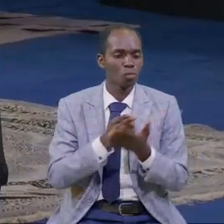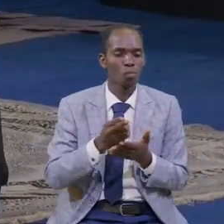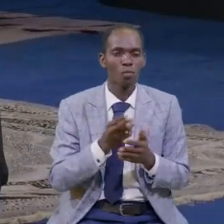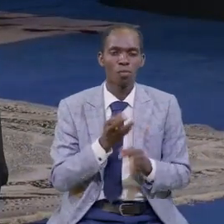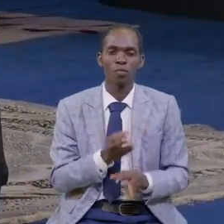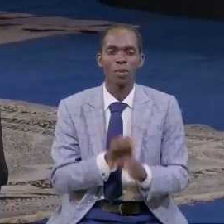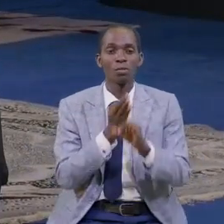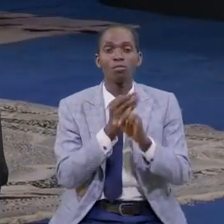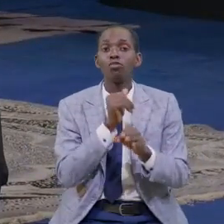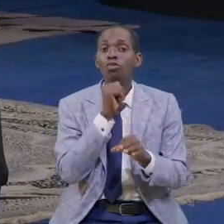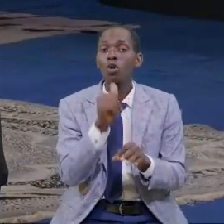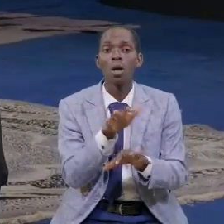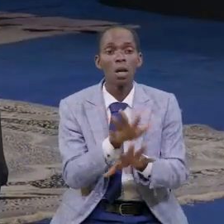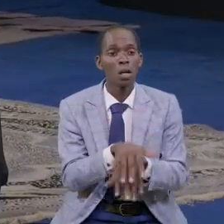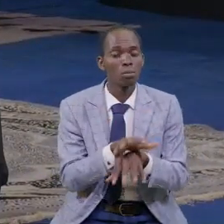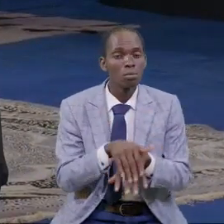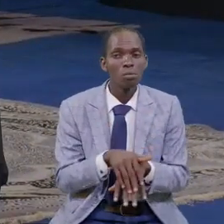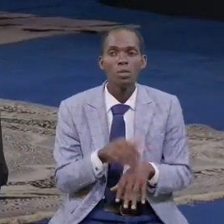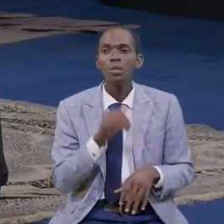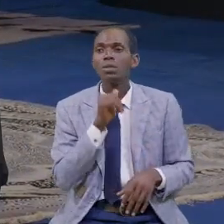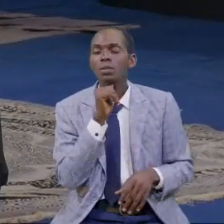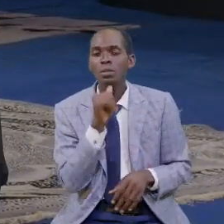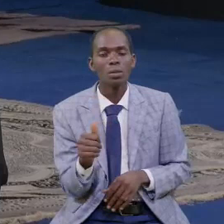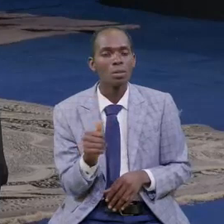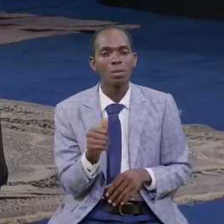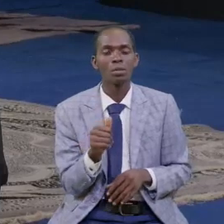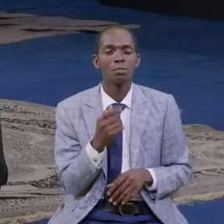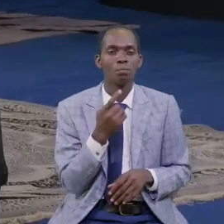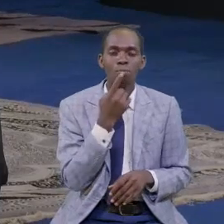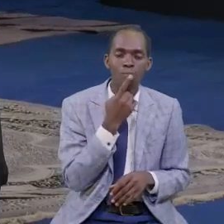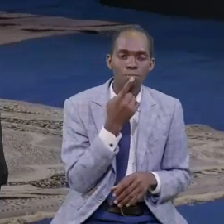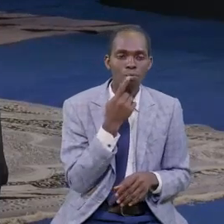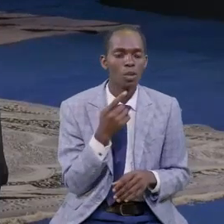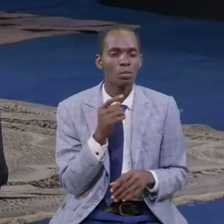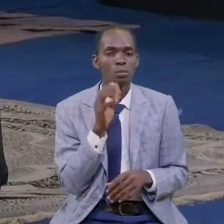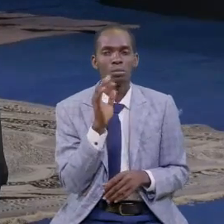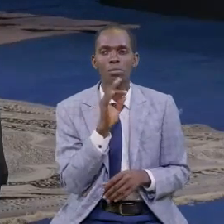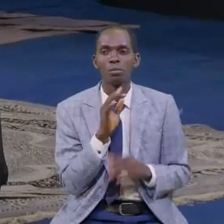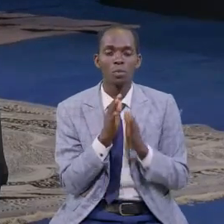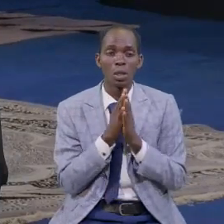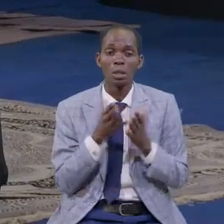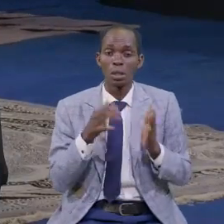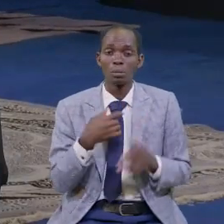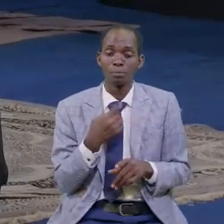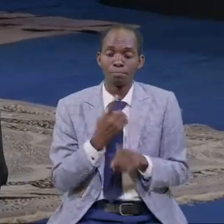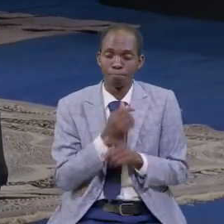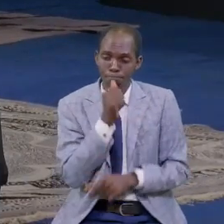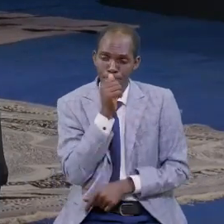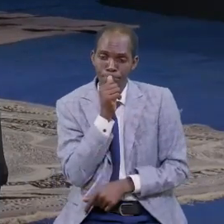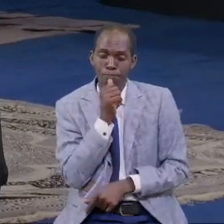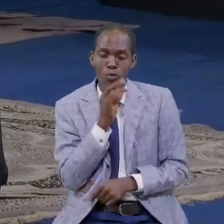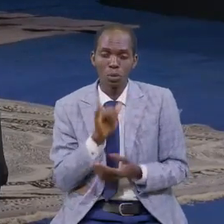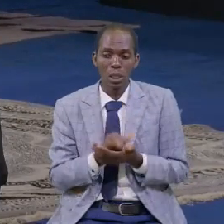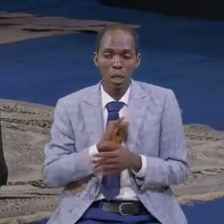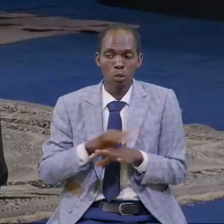hypocritical, not a make-believer. Not, let me keep quiet so that I don't disturb him, I don't disturb